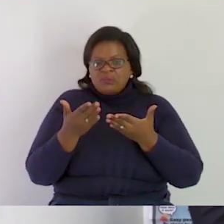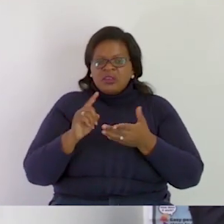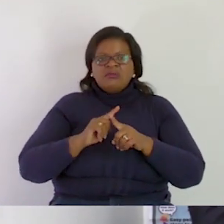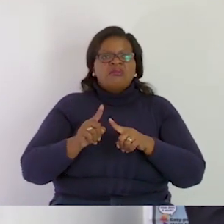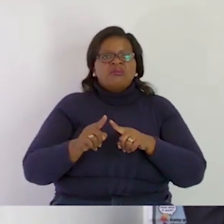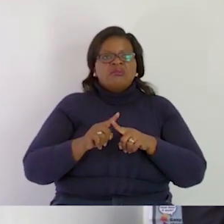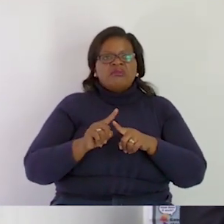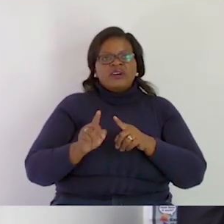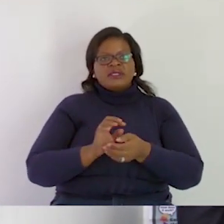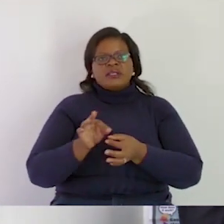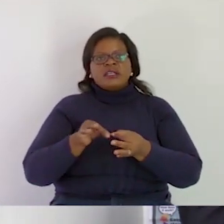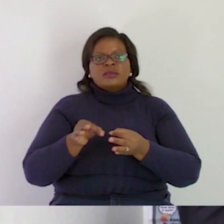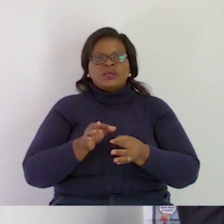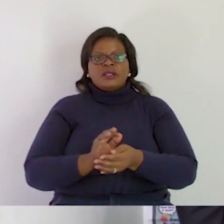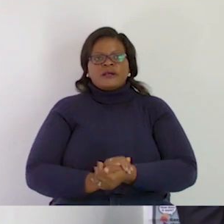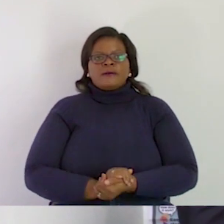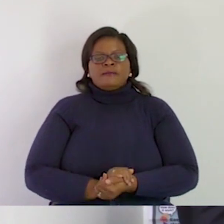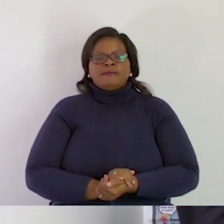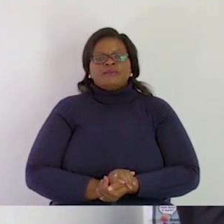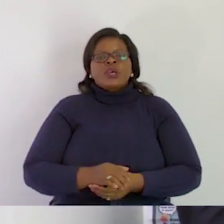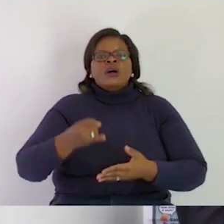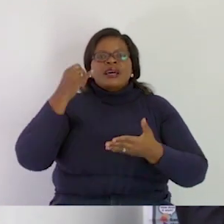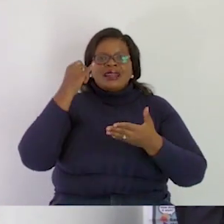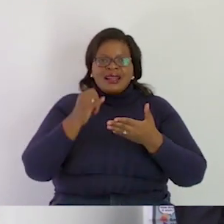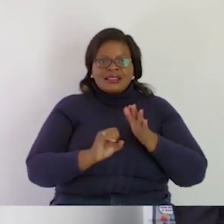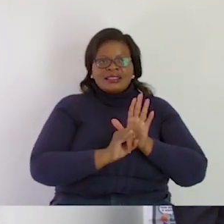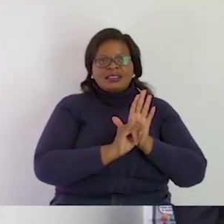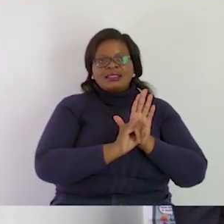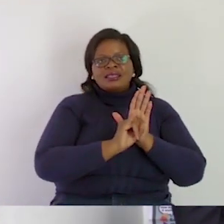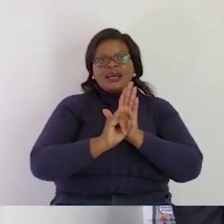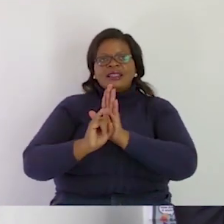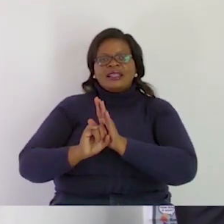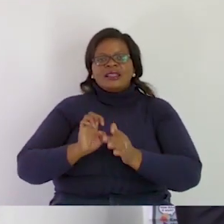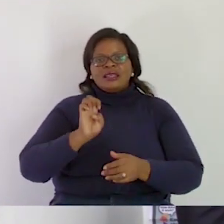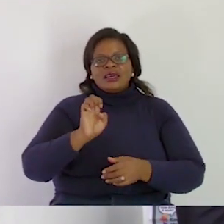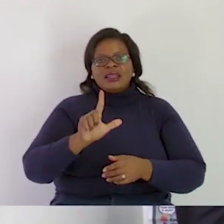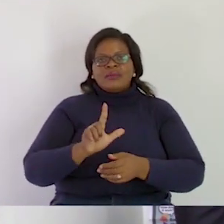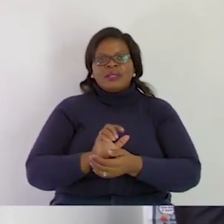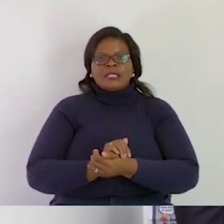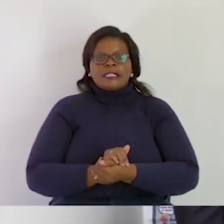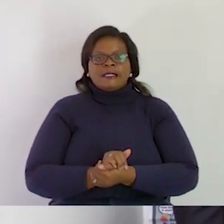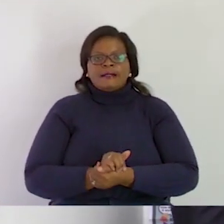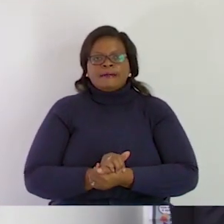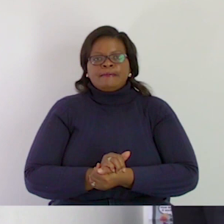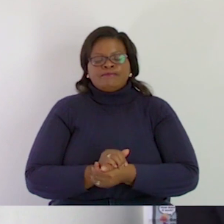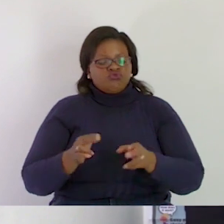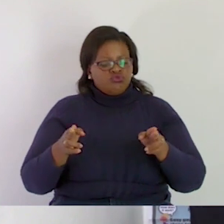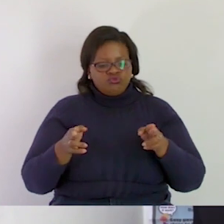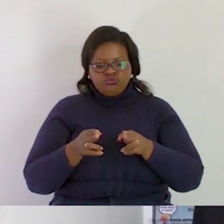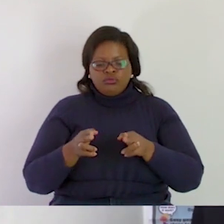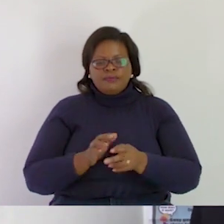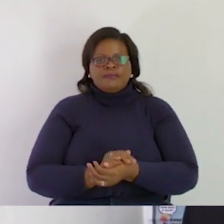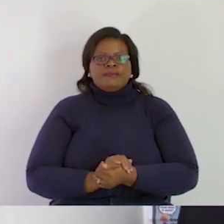of confusing. The last part is identity elements, and this is very short.